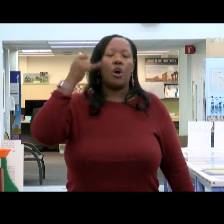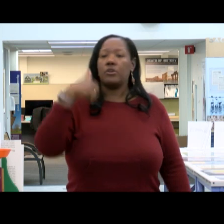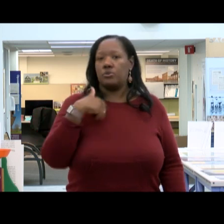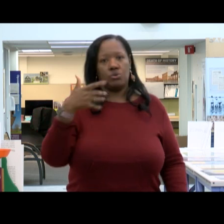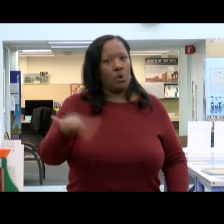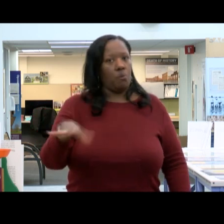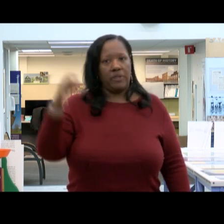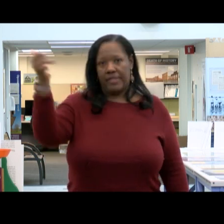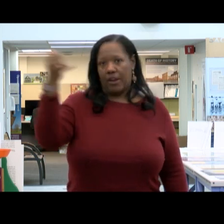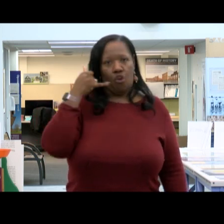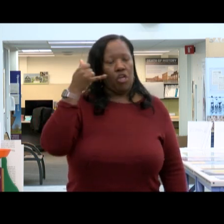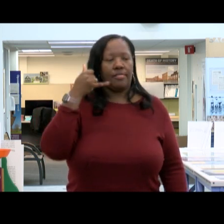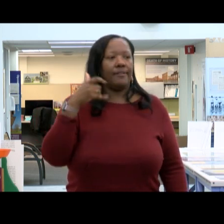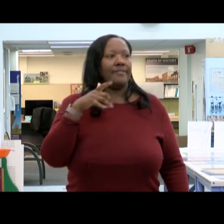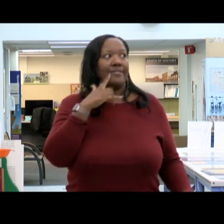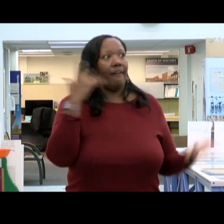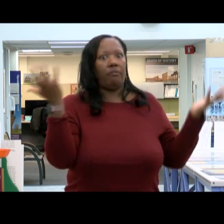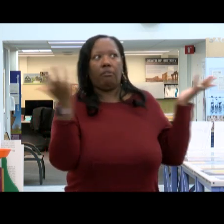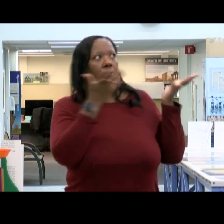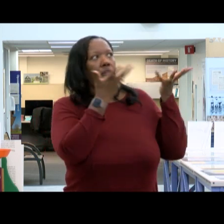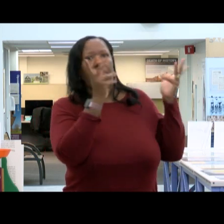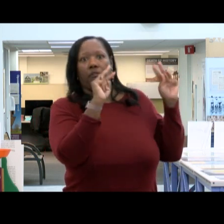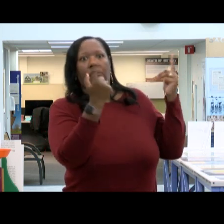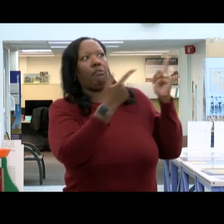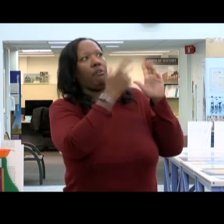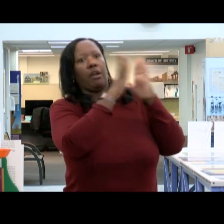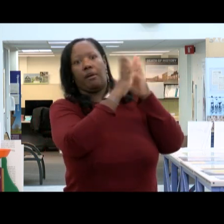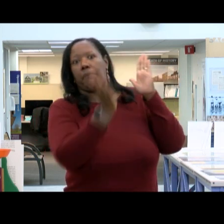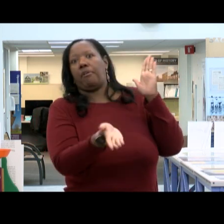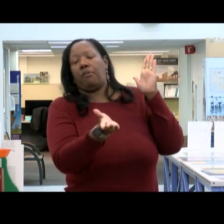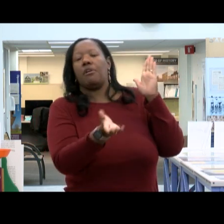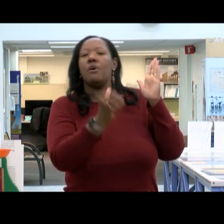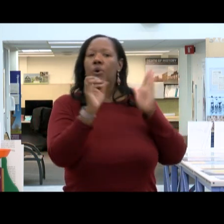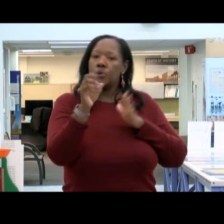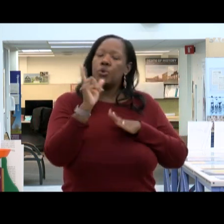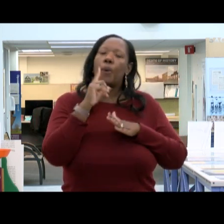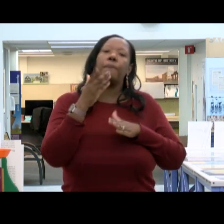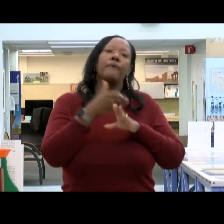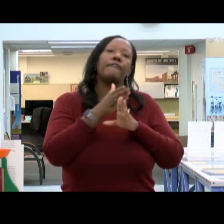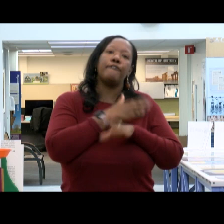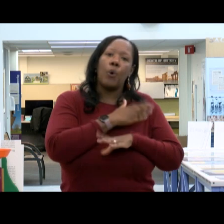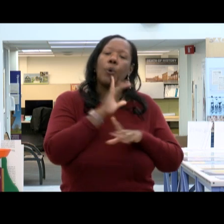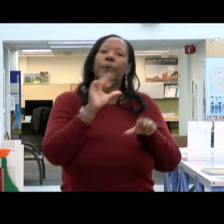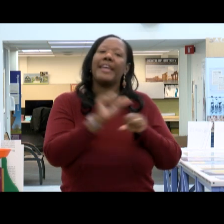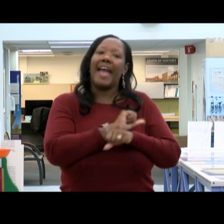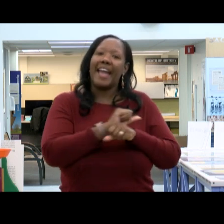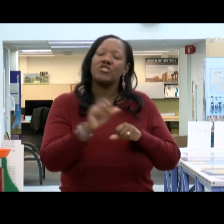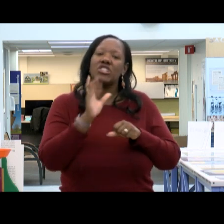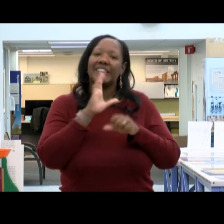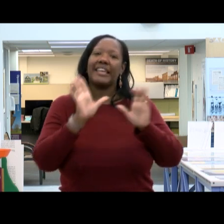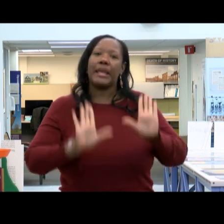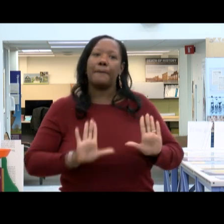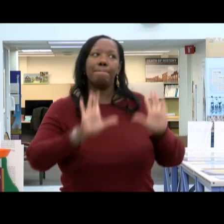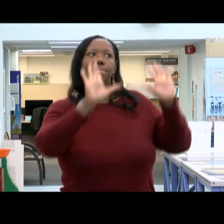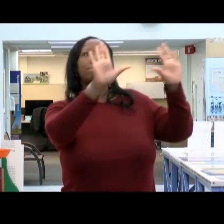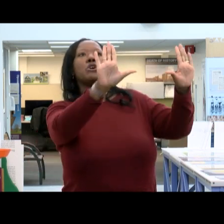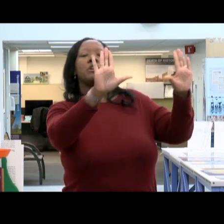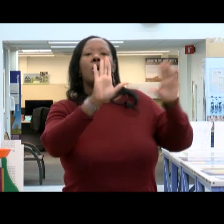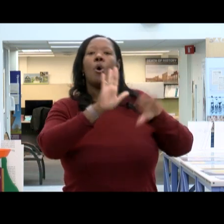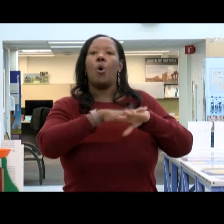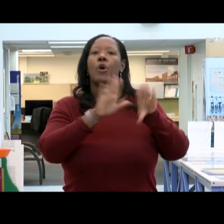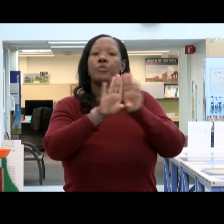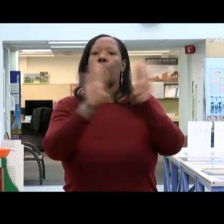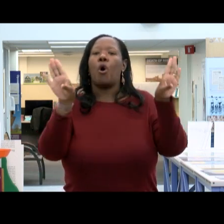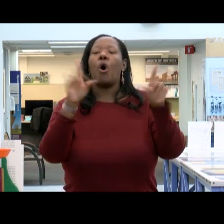get. So before we do any actual applications to walls, we will always do an